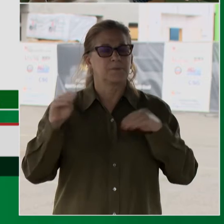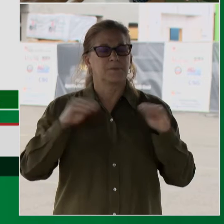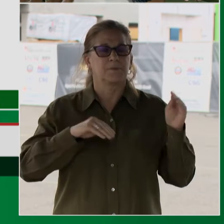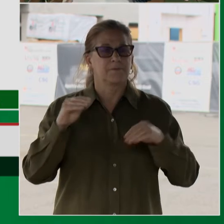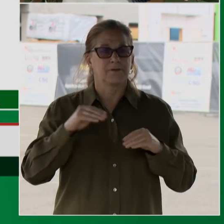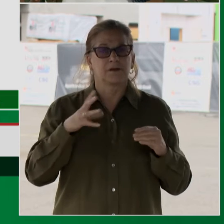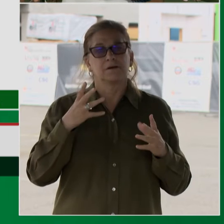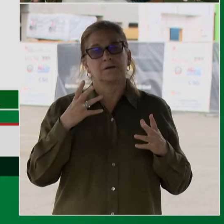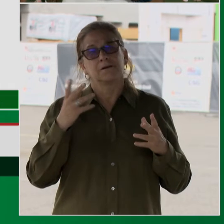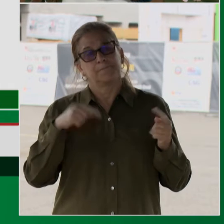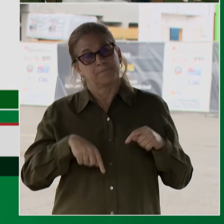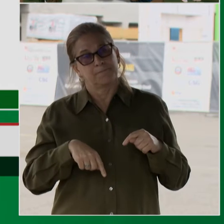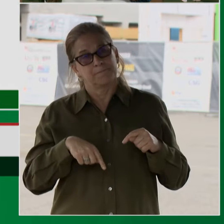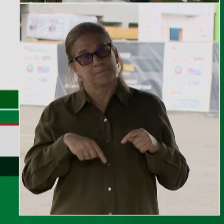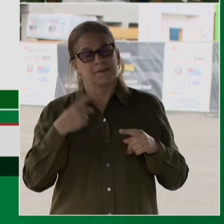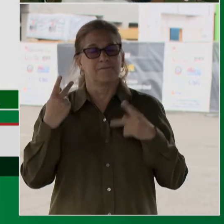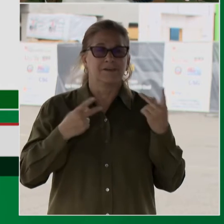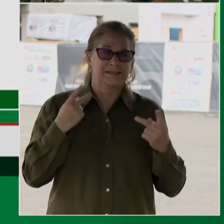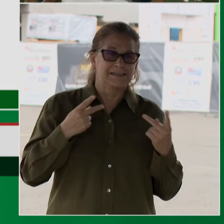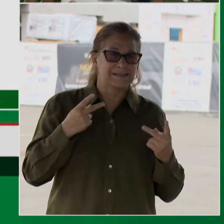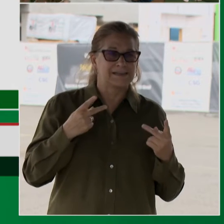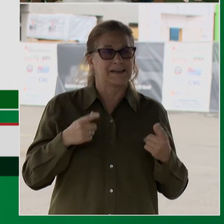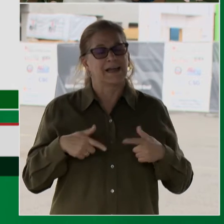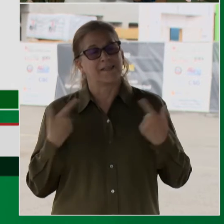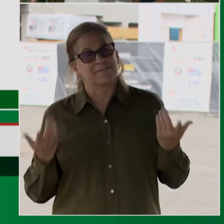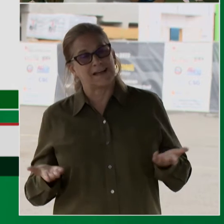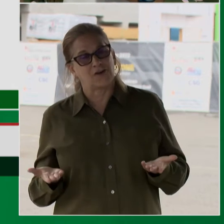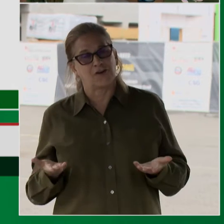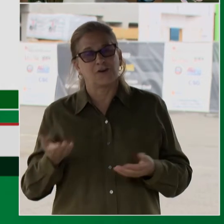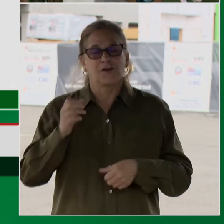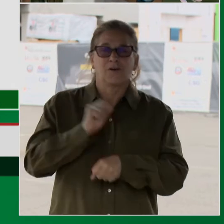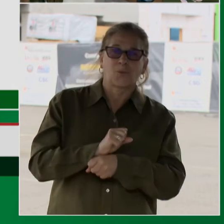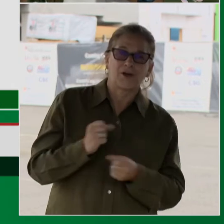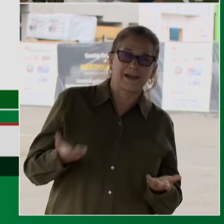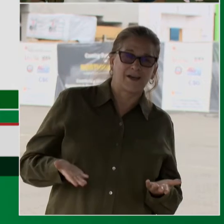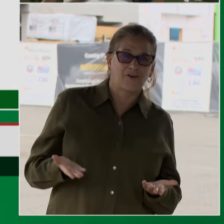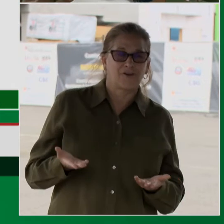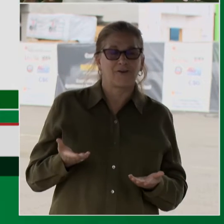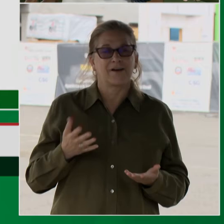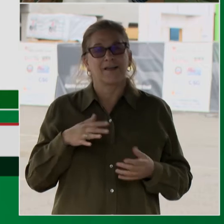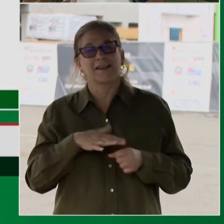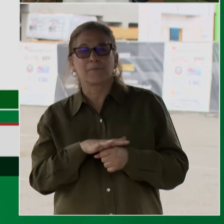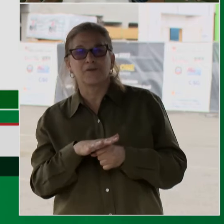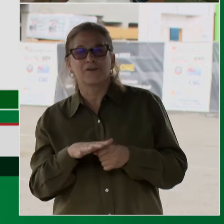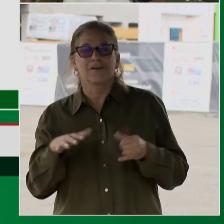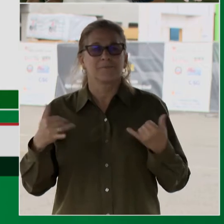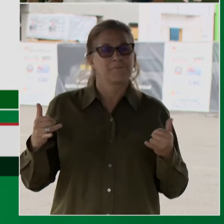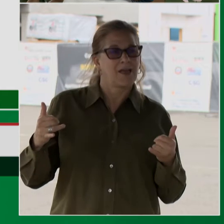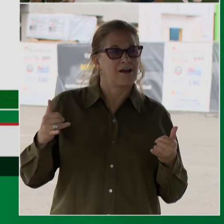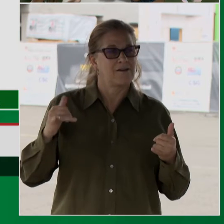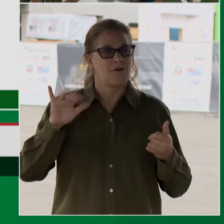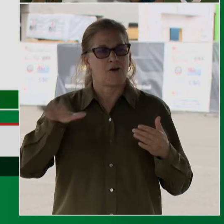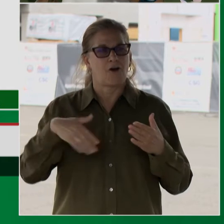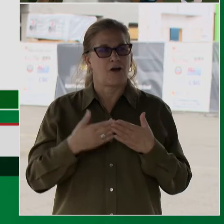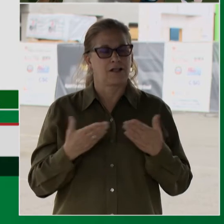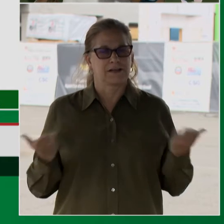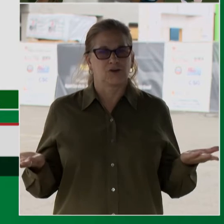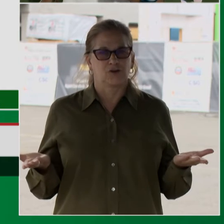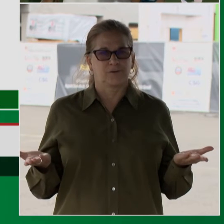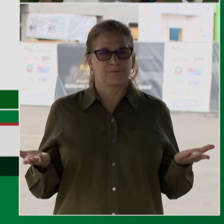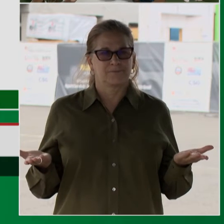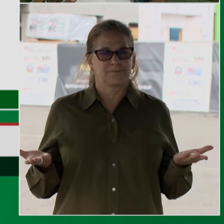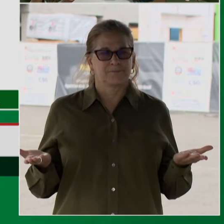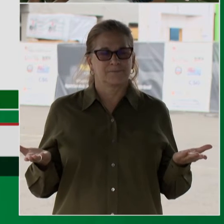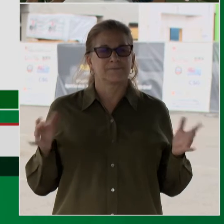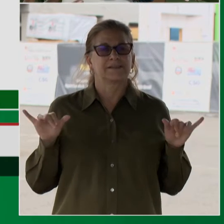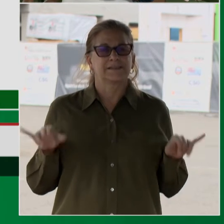the cultural experiences that you'll have, regardless of what neighborhood you're in. And so we want to make sure that we create these cultural and unique experiences